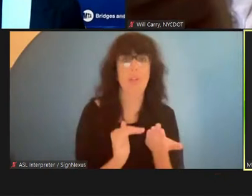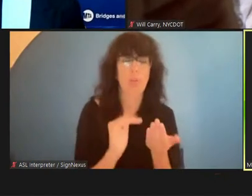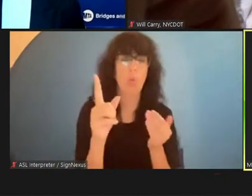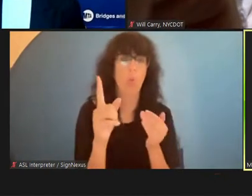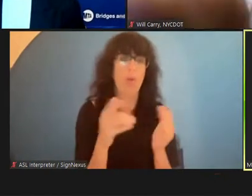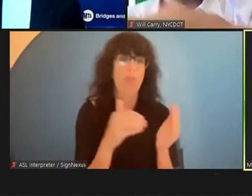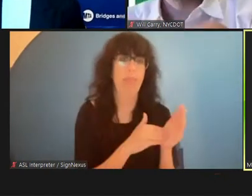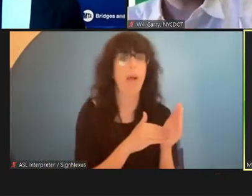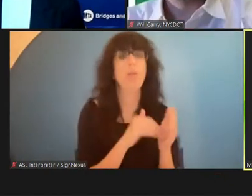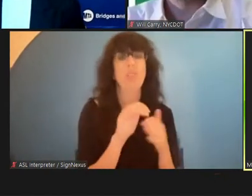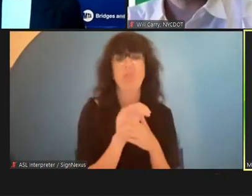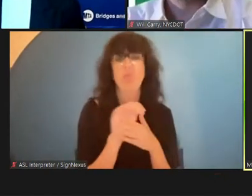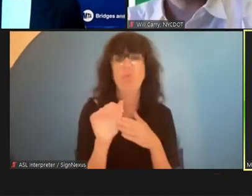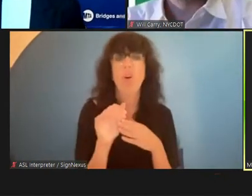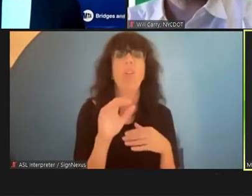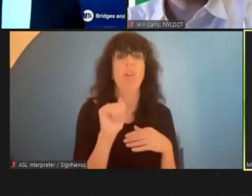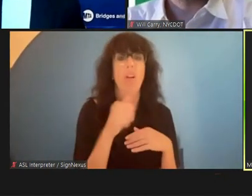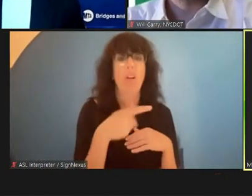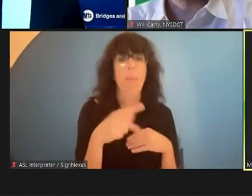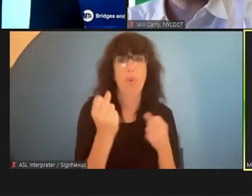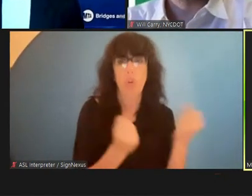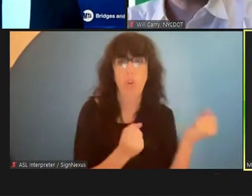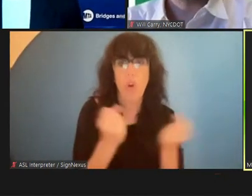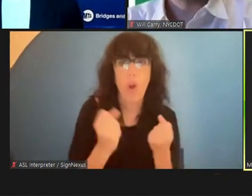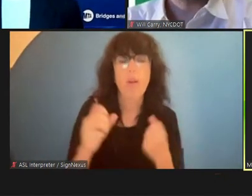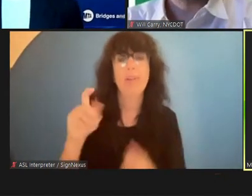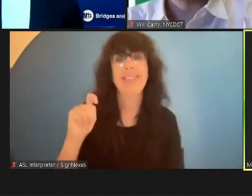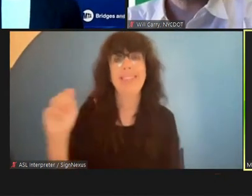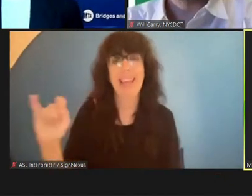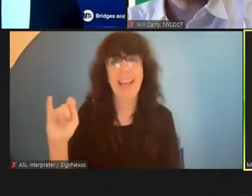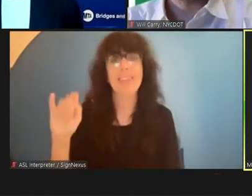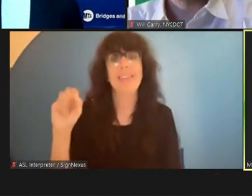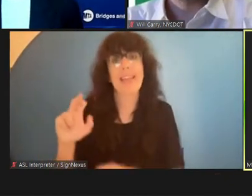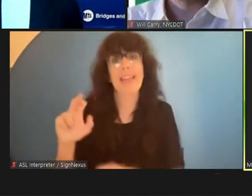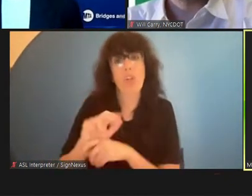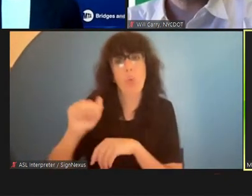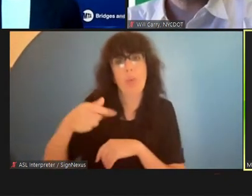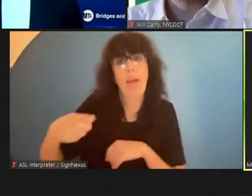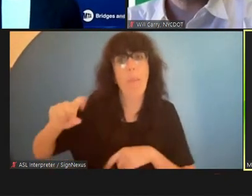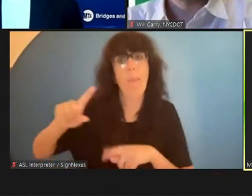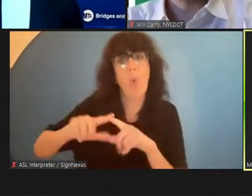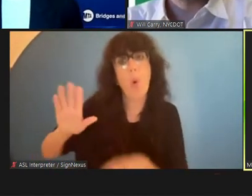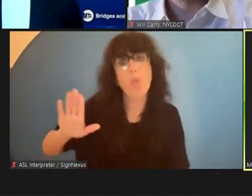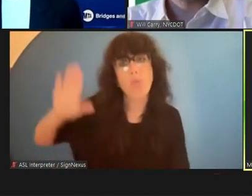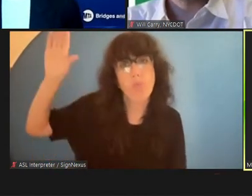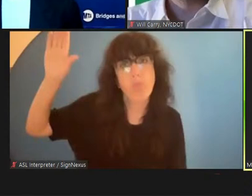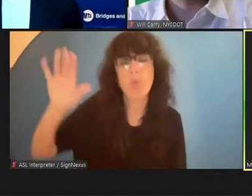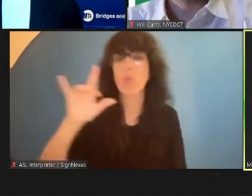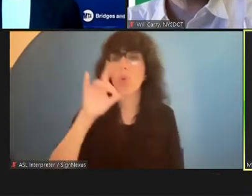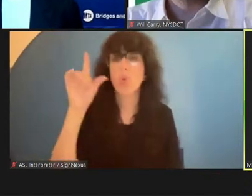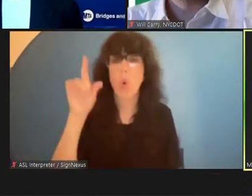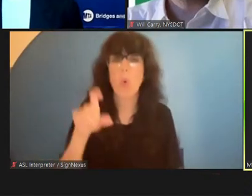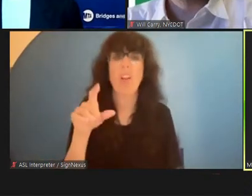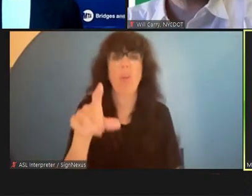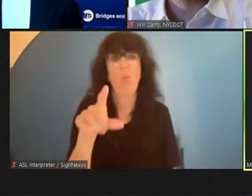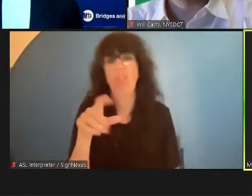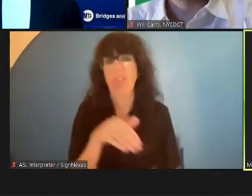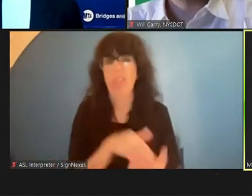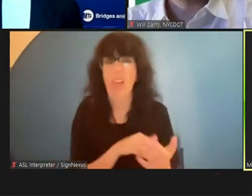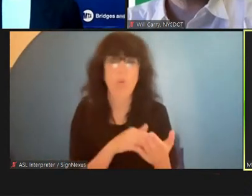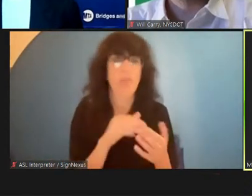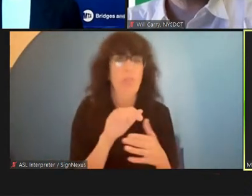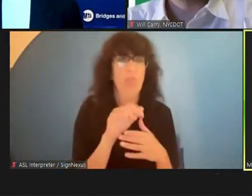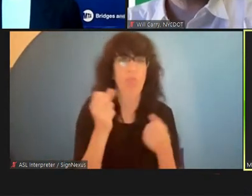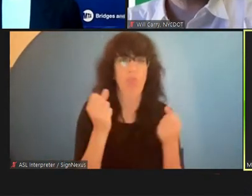yellow cabs can service with a street hill or an app service you do not need the one hundred thousand app cards only